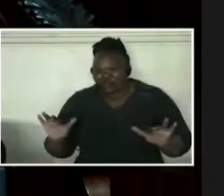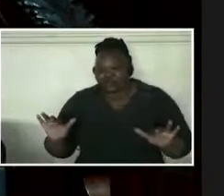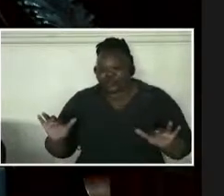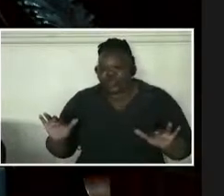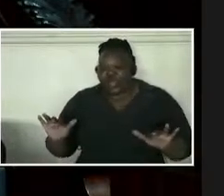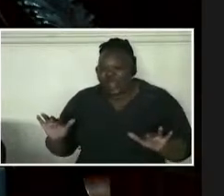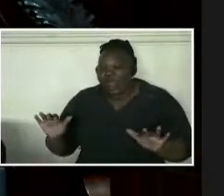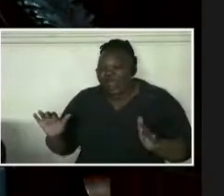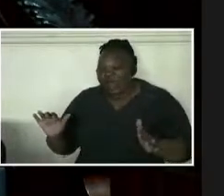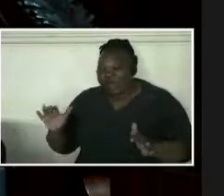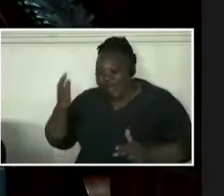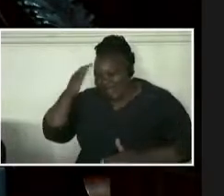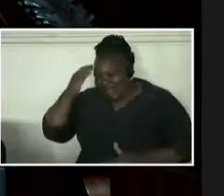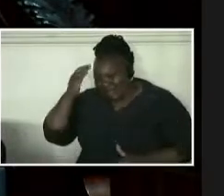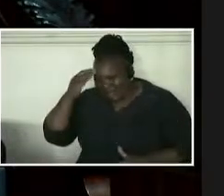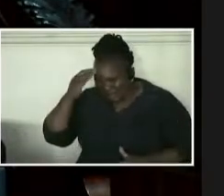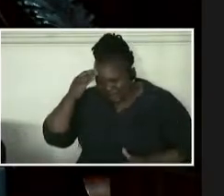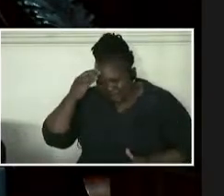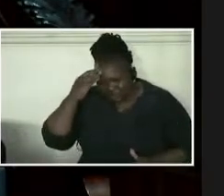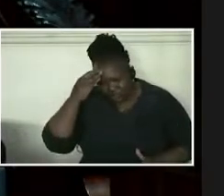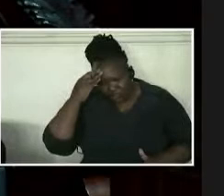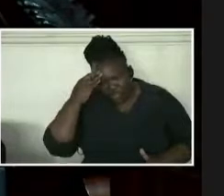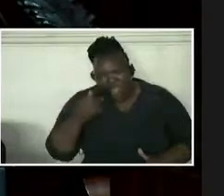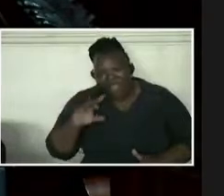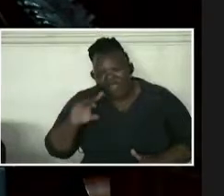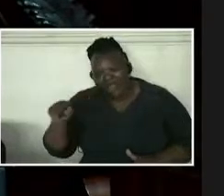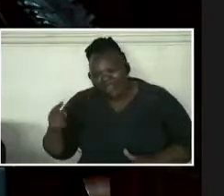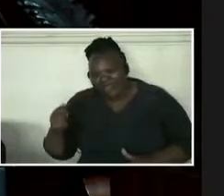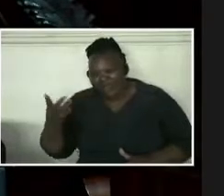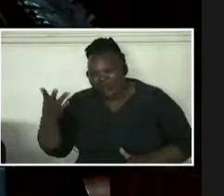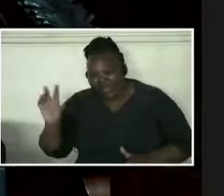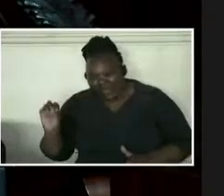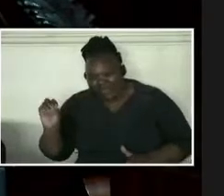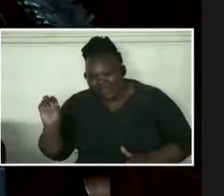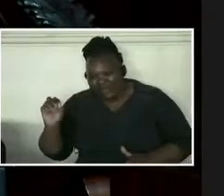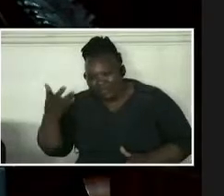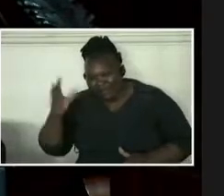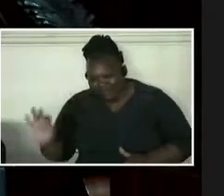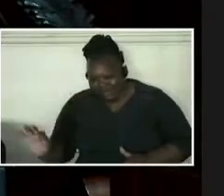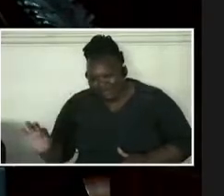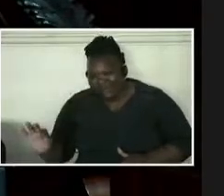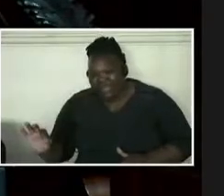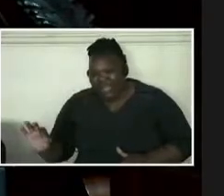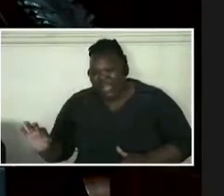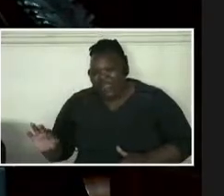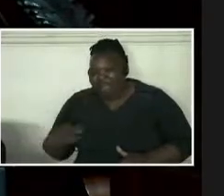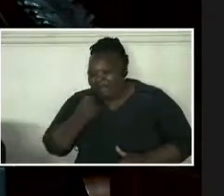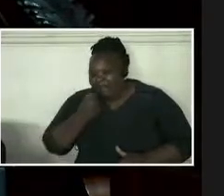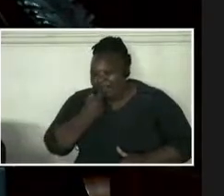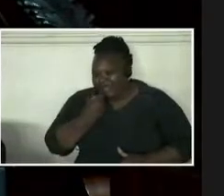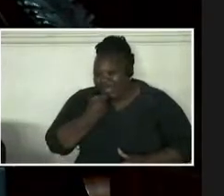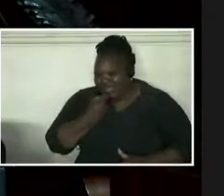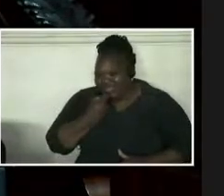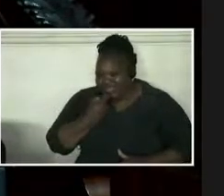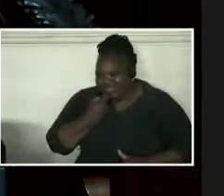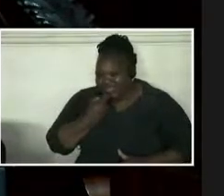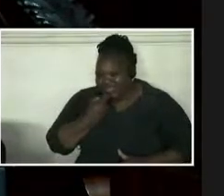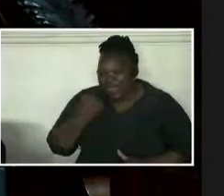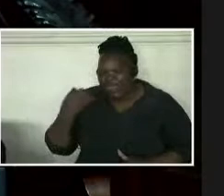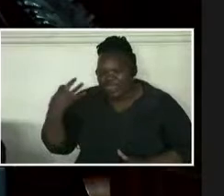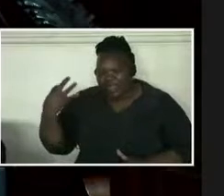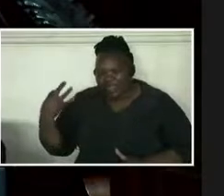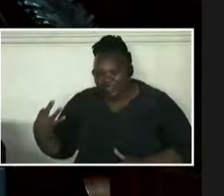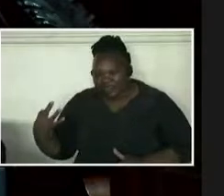been diagnosed then the ninety percent overspill of them are on on antiretroviral treatment and the